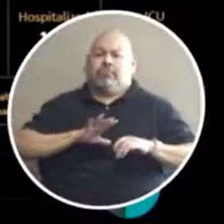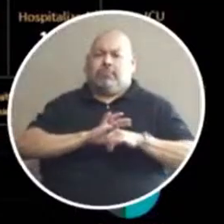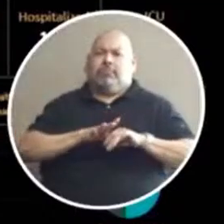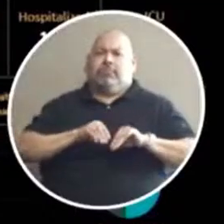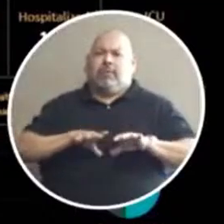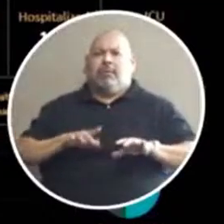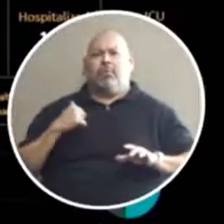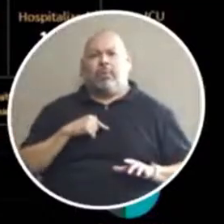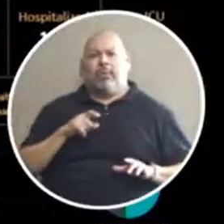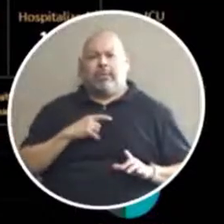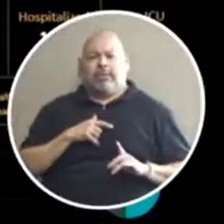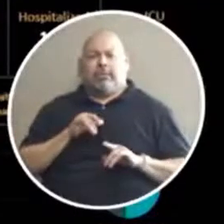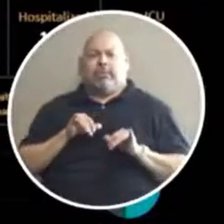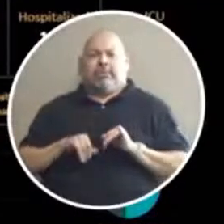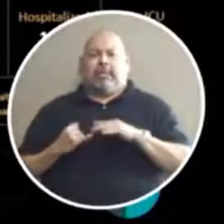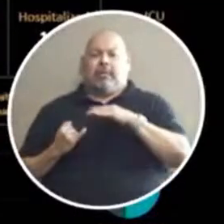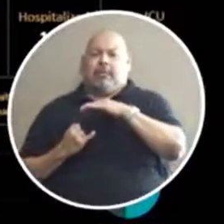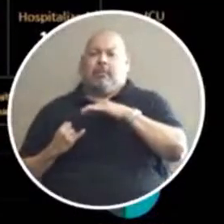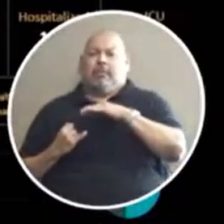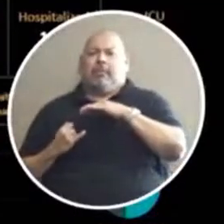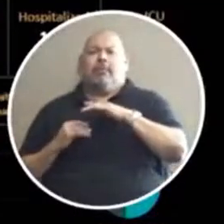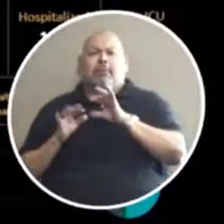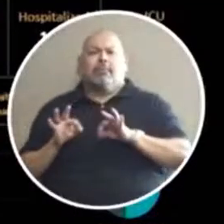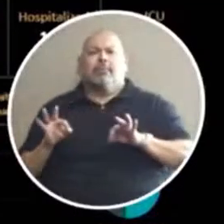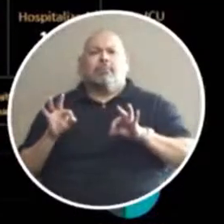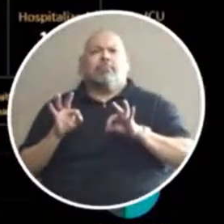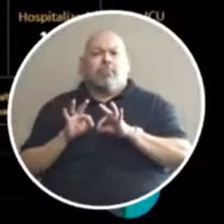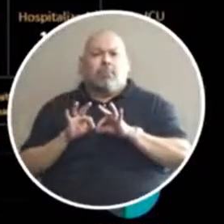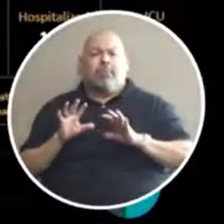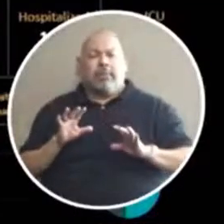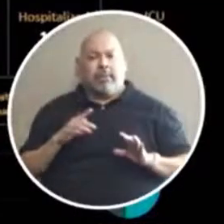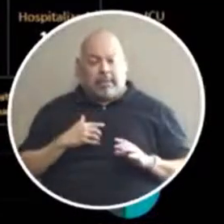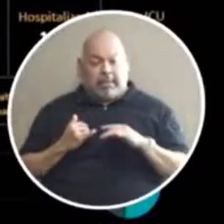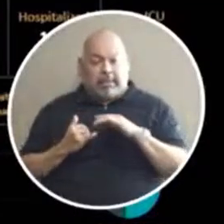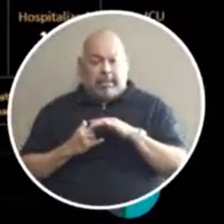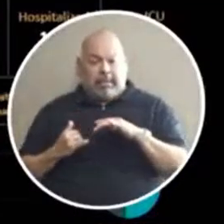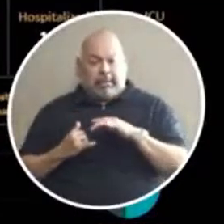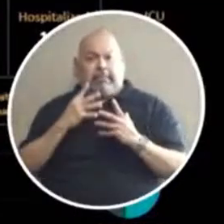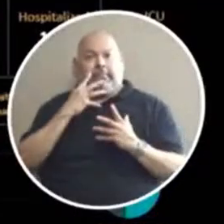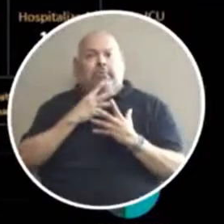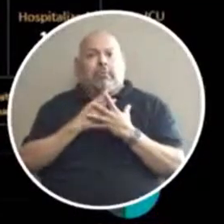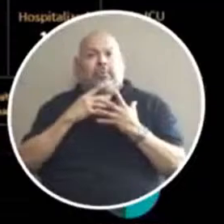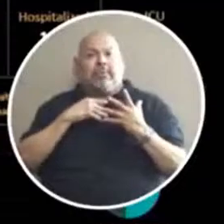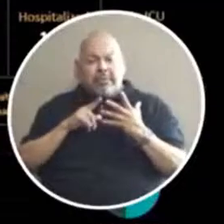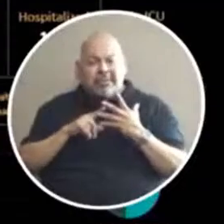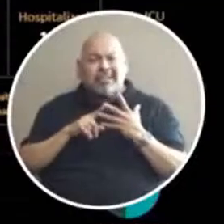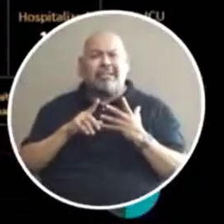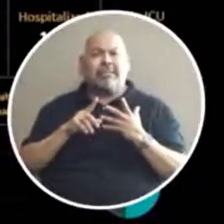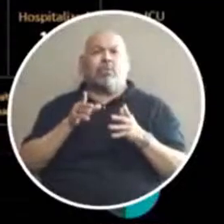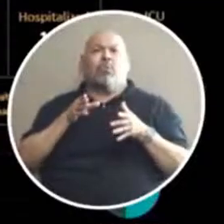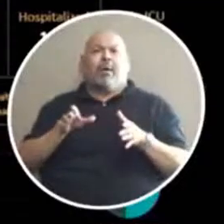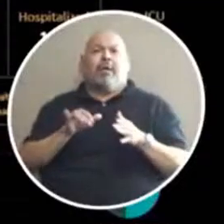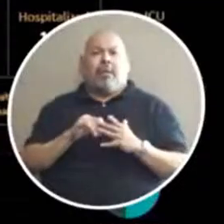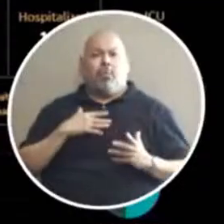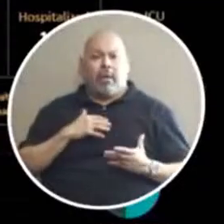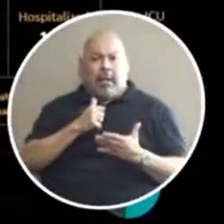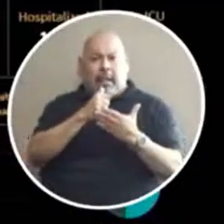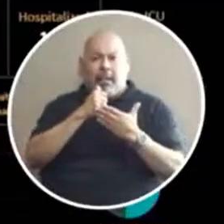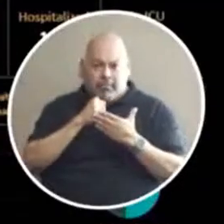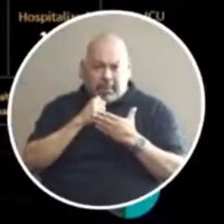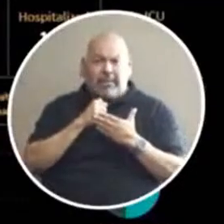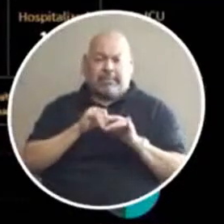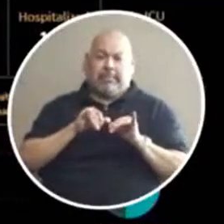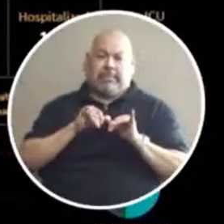the virus, we need to remain in isolation and quarantine. Isolation and quarantine is one of the methods that we have that is going to help